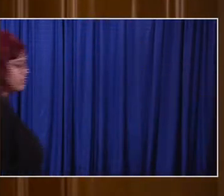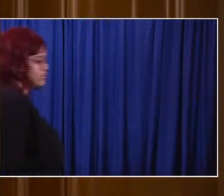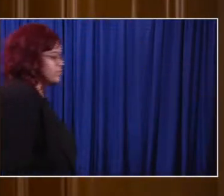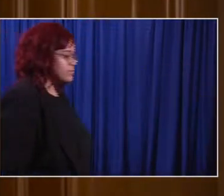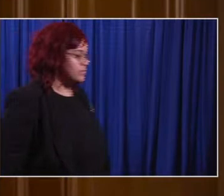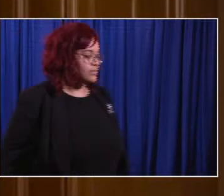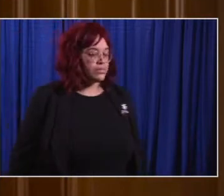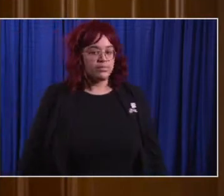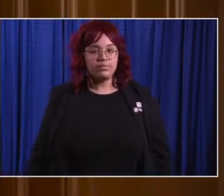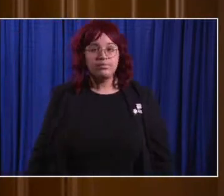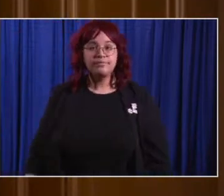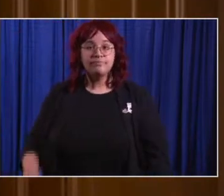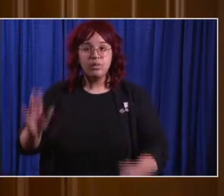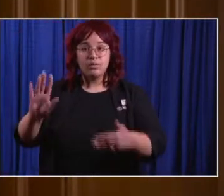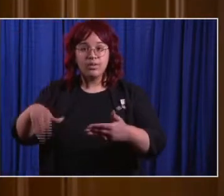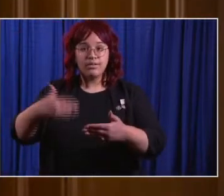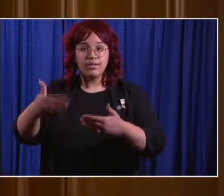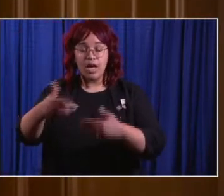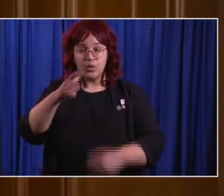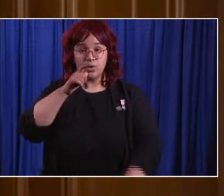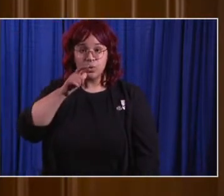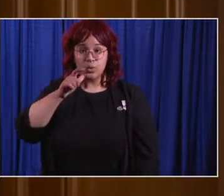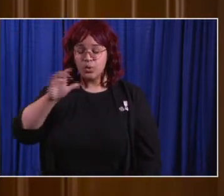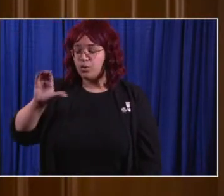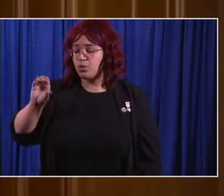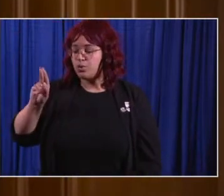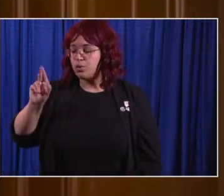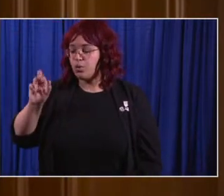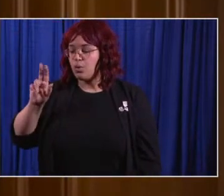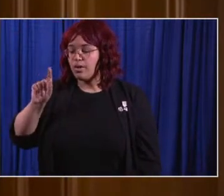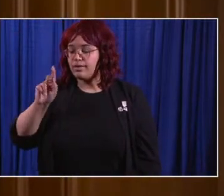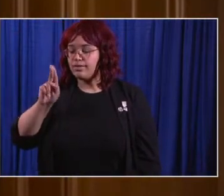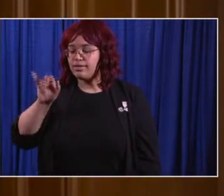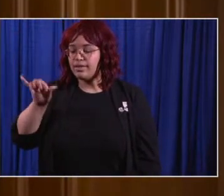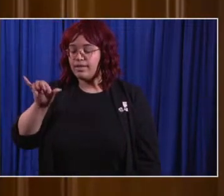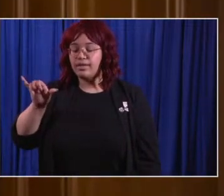Next question is from Courtney Wheaton at WKEF in Dayton.